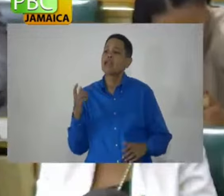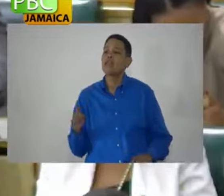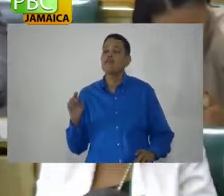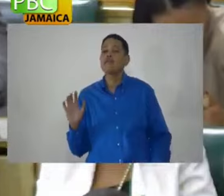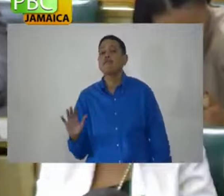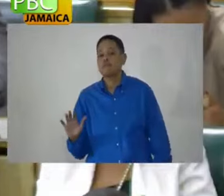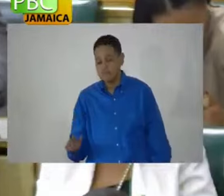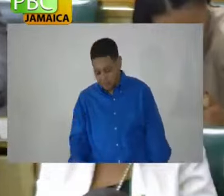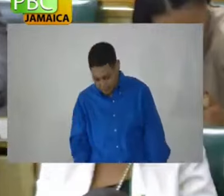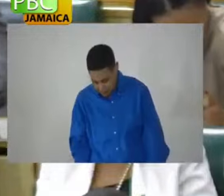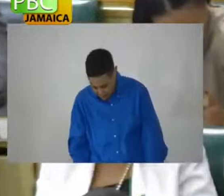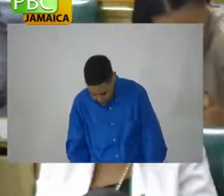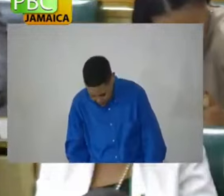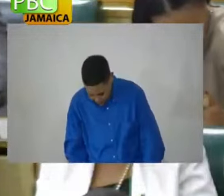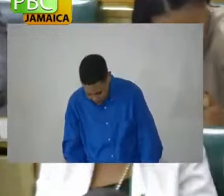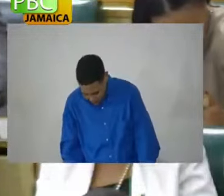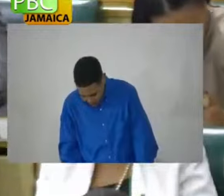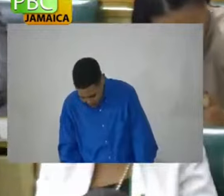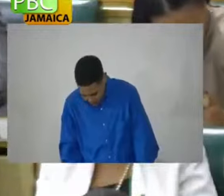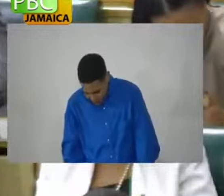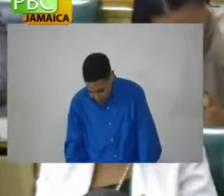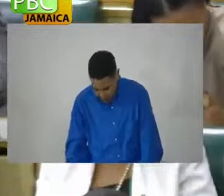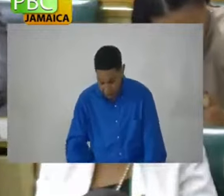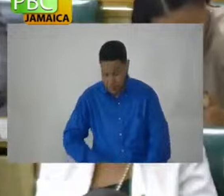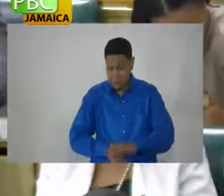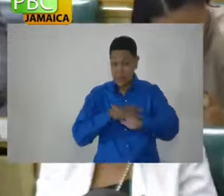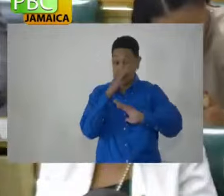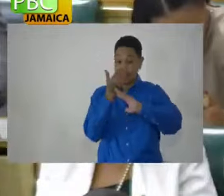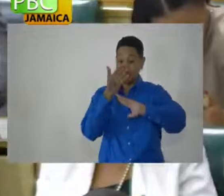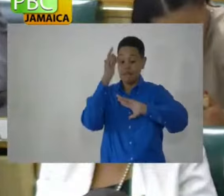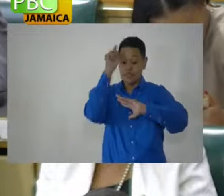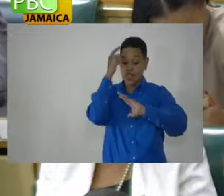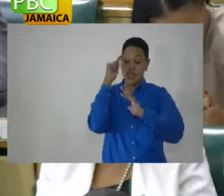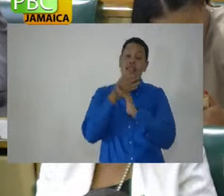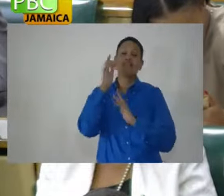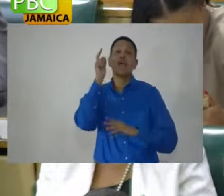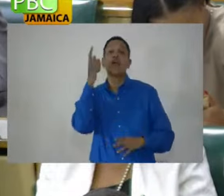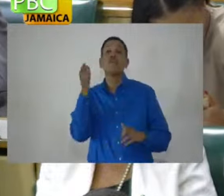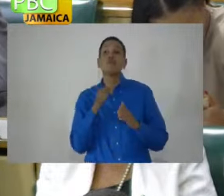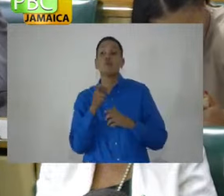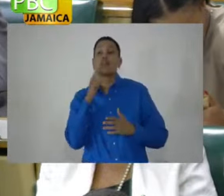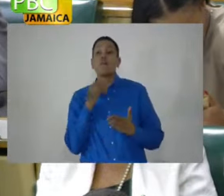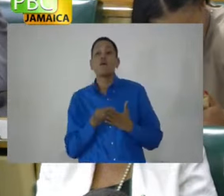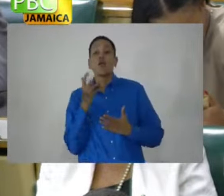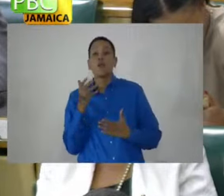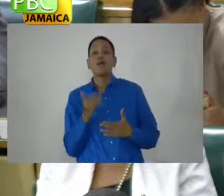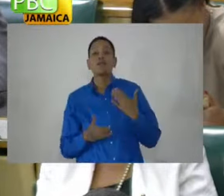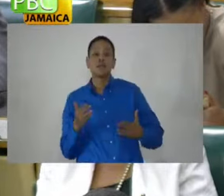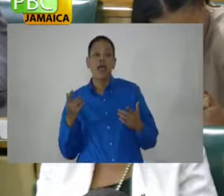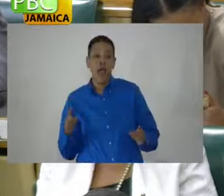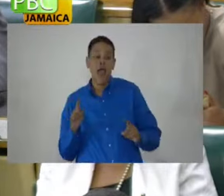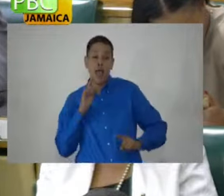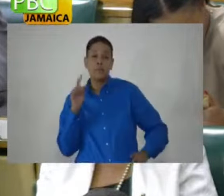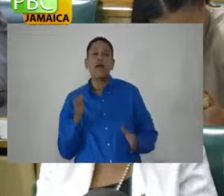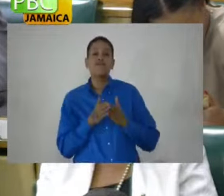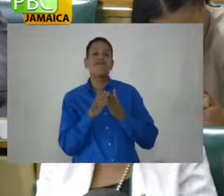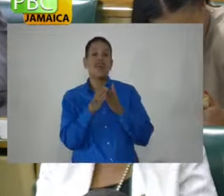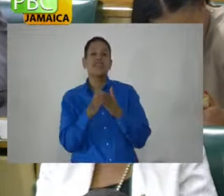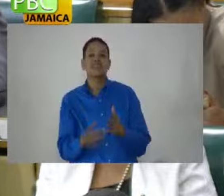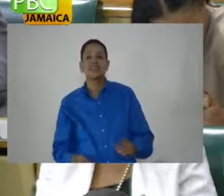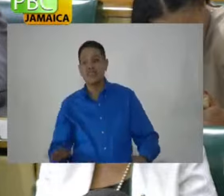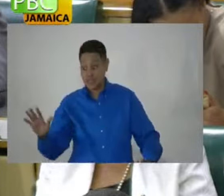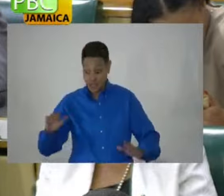So, based on the interventions of the government with the procurement of vessels